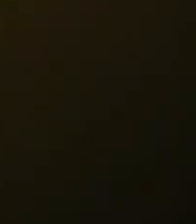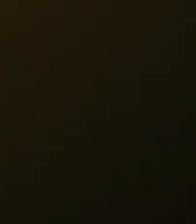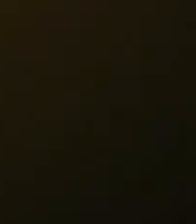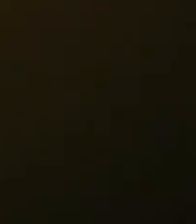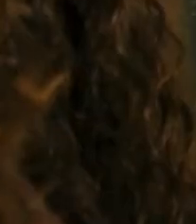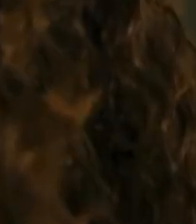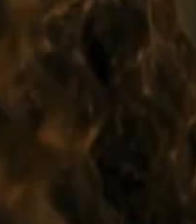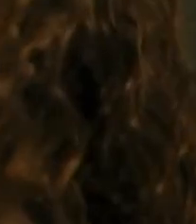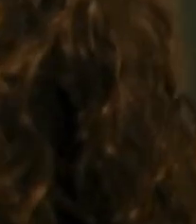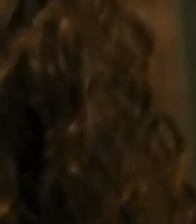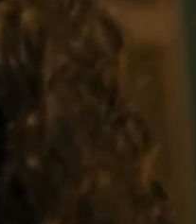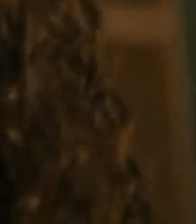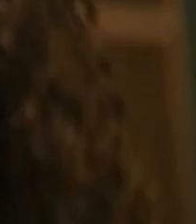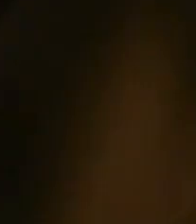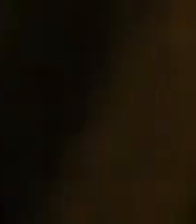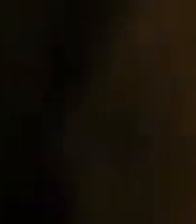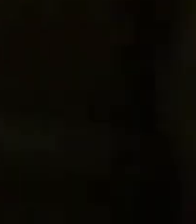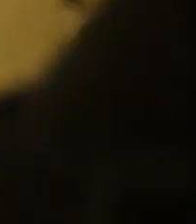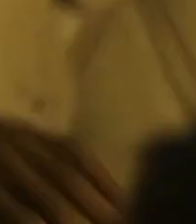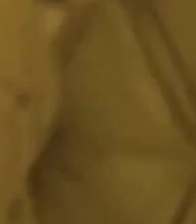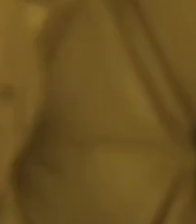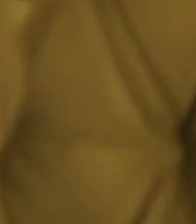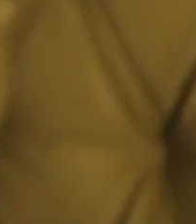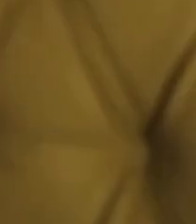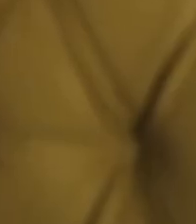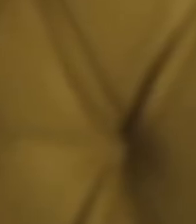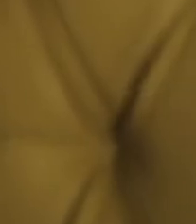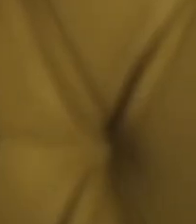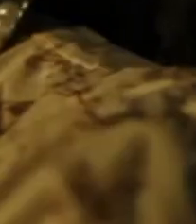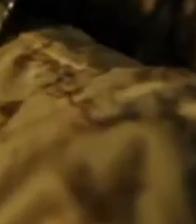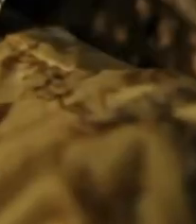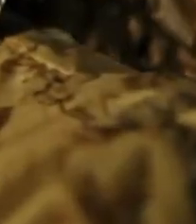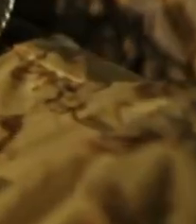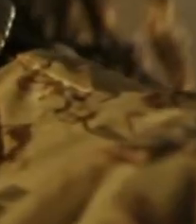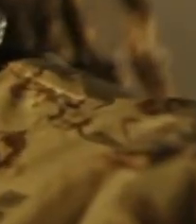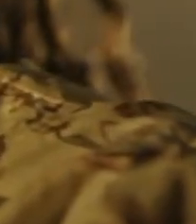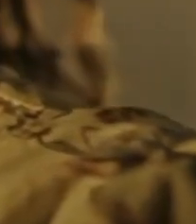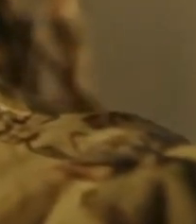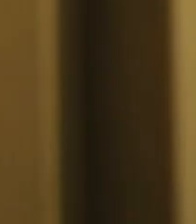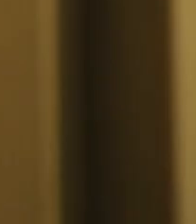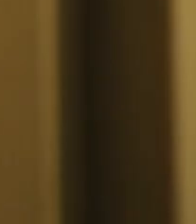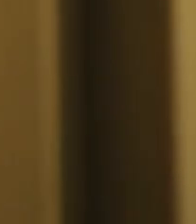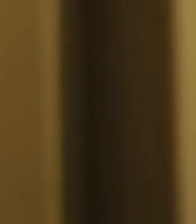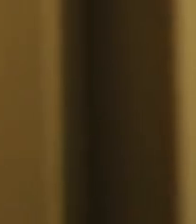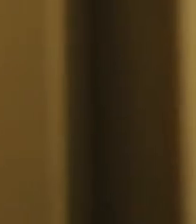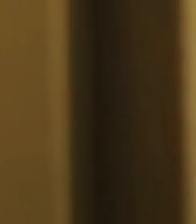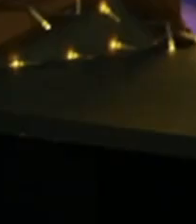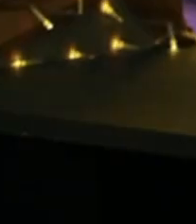Shining like a superstar. No. I can't keep doing this. Nyasha,